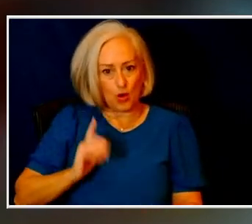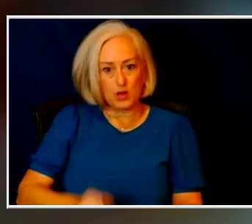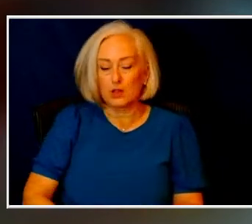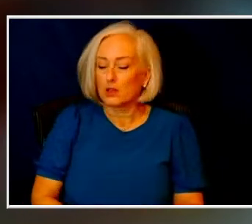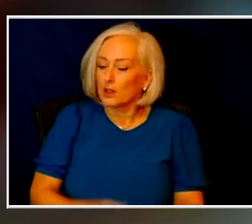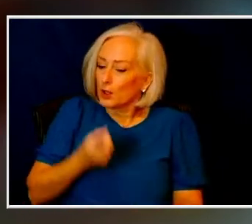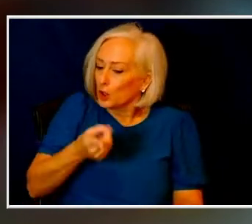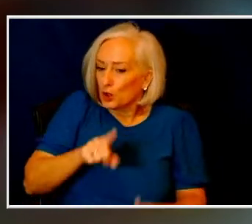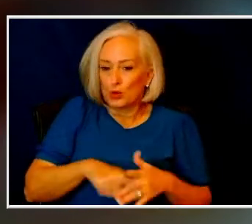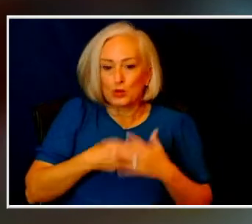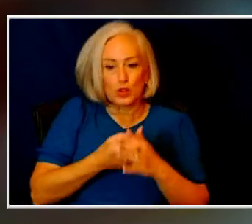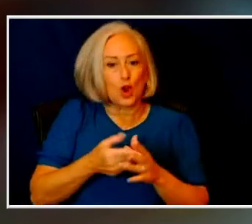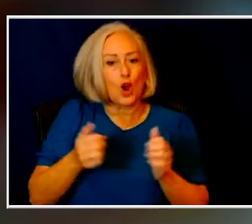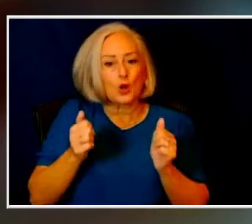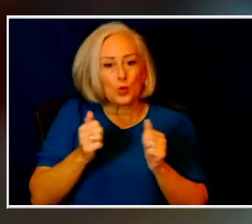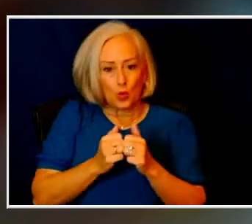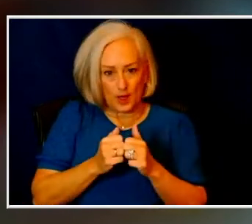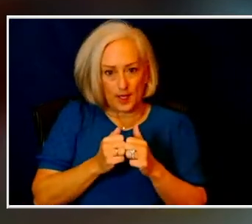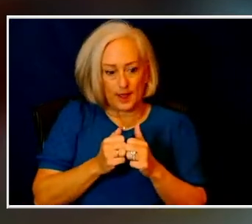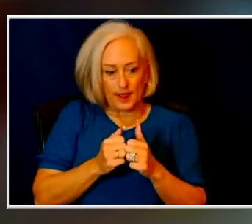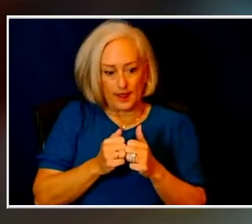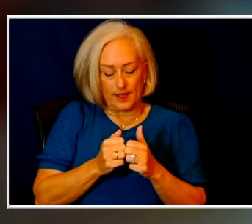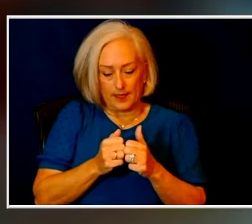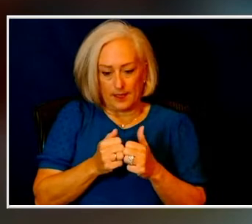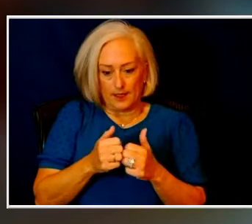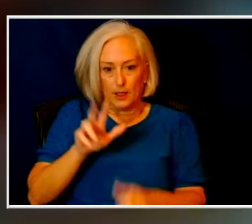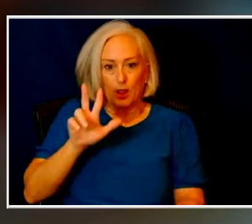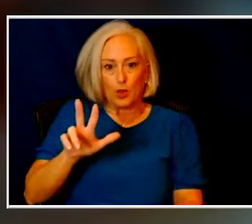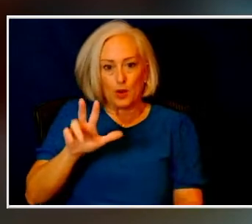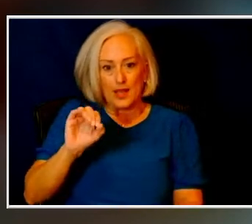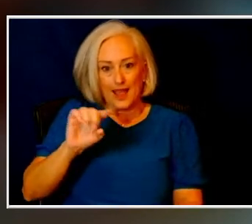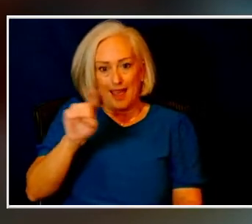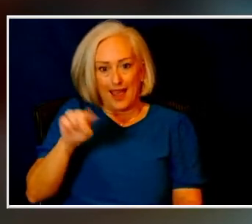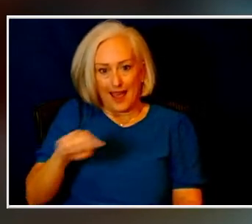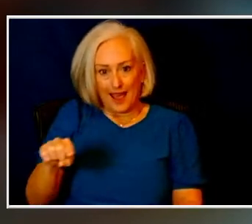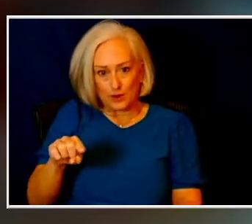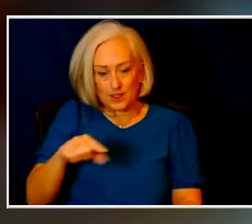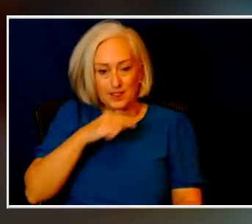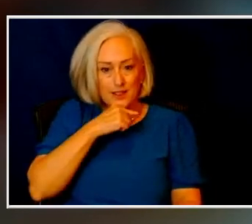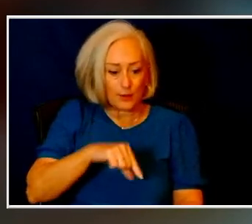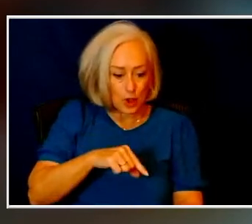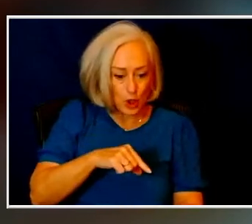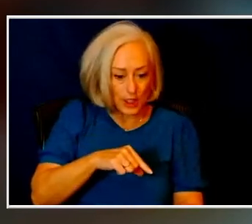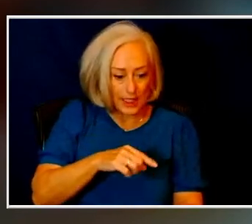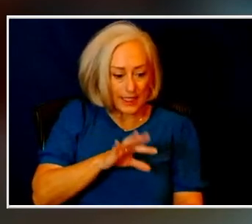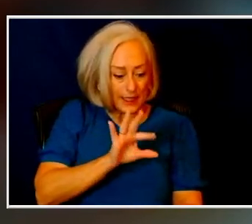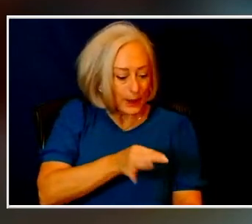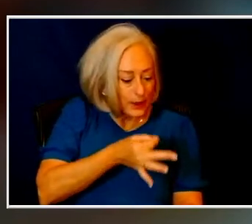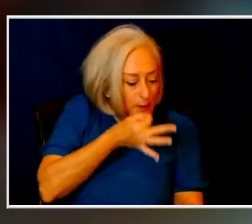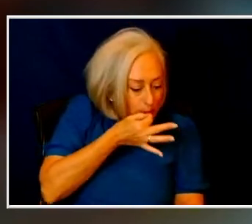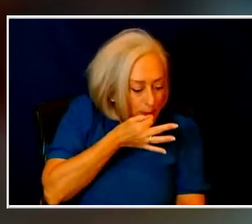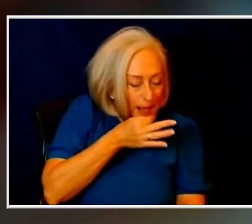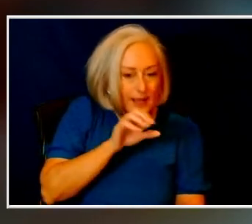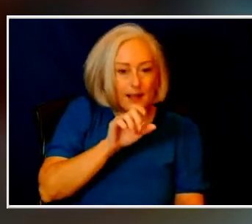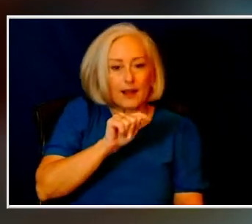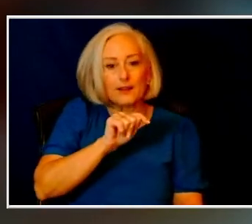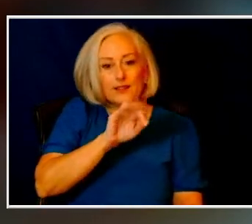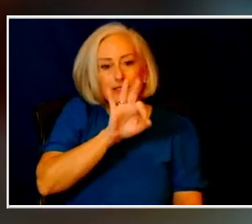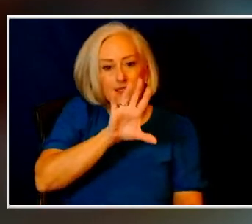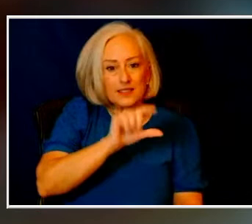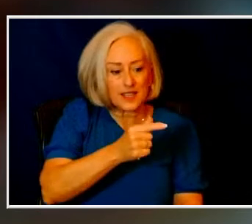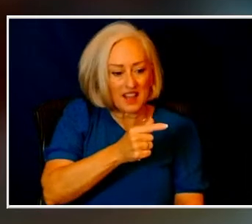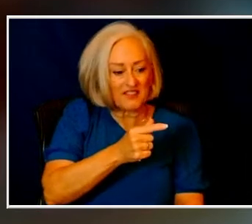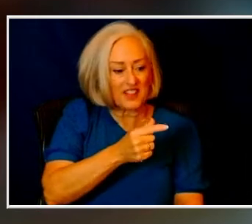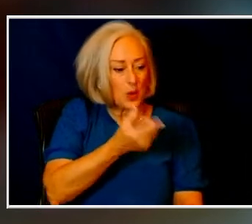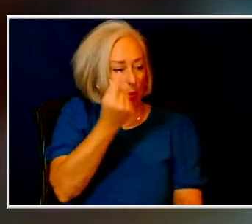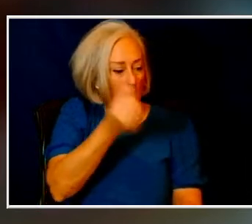with, you look at what's 3 ounces of turkey and you take a bite of stuffing and you like it and you move on, and you take a bite of pumpkin pie and